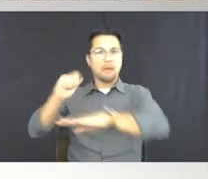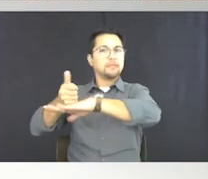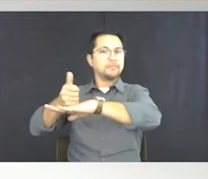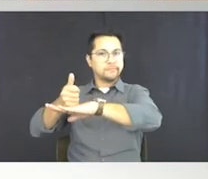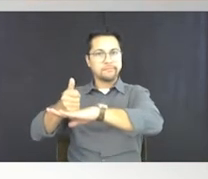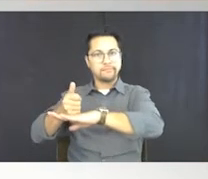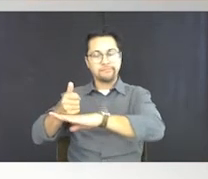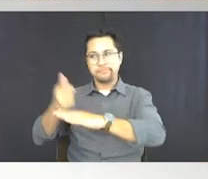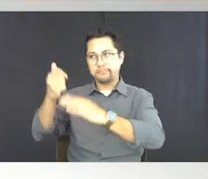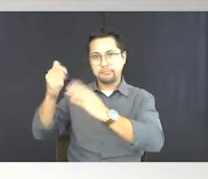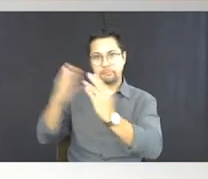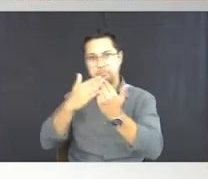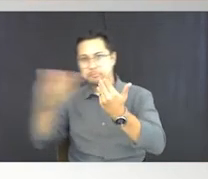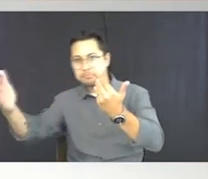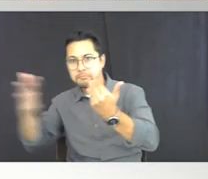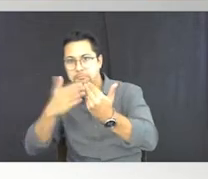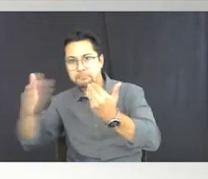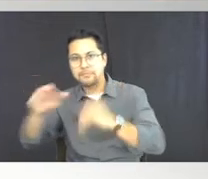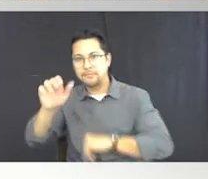days.